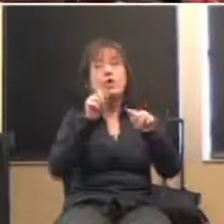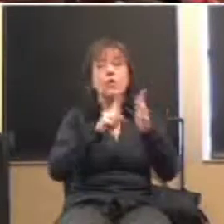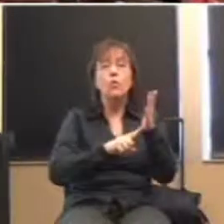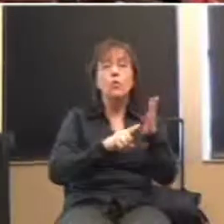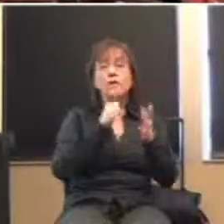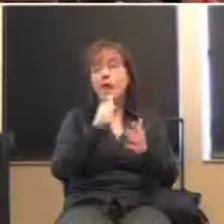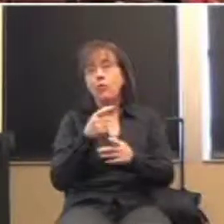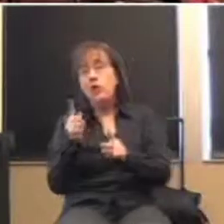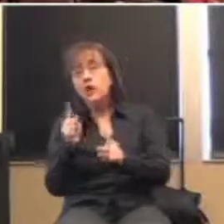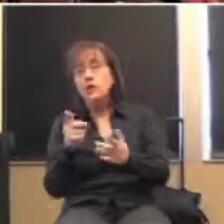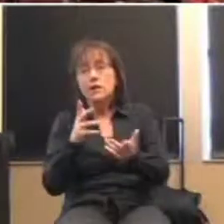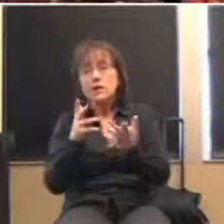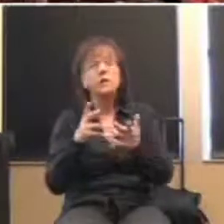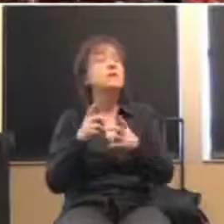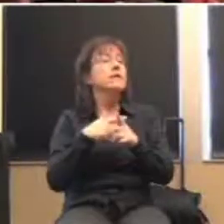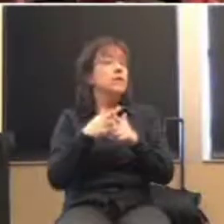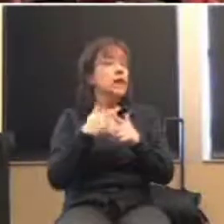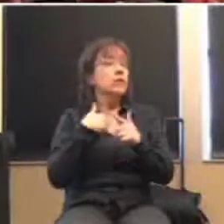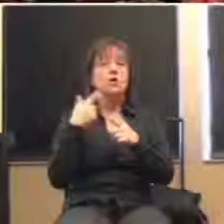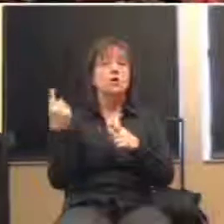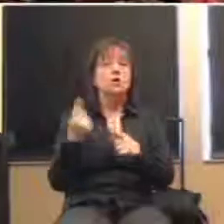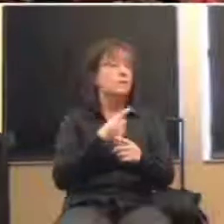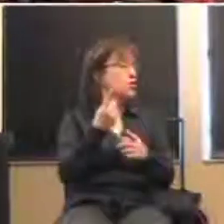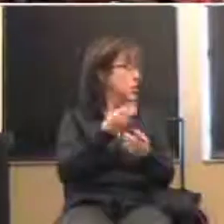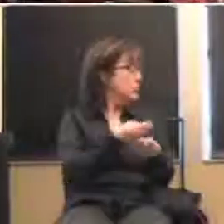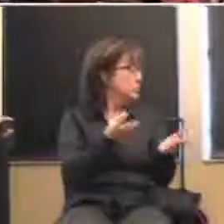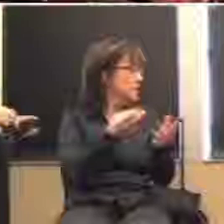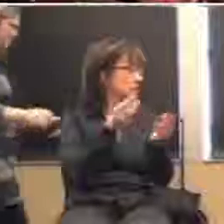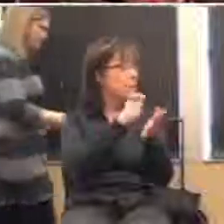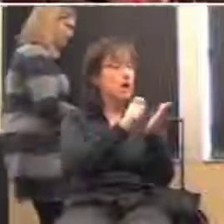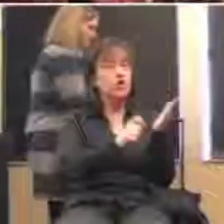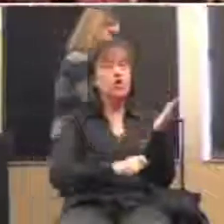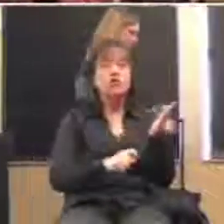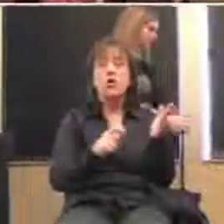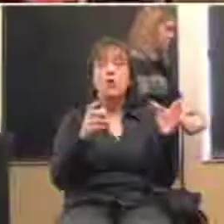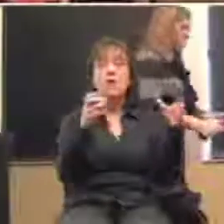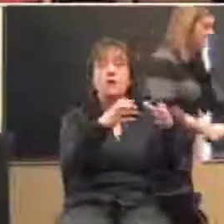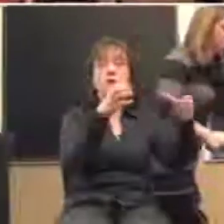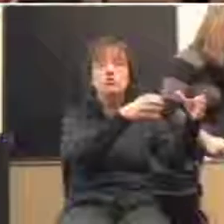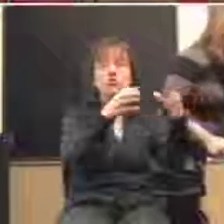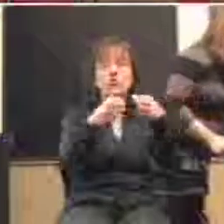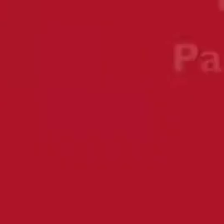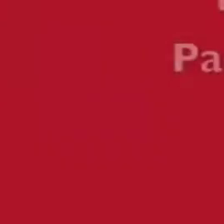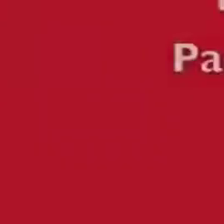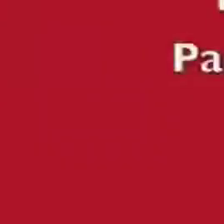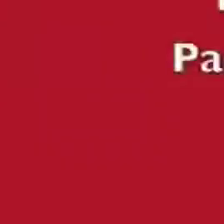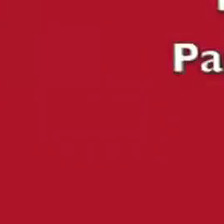from there. Sound good? And we'll come around and bring you markers. 10 minutes, then we get break.